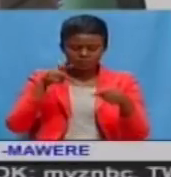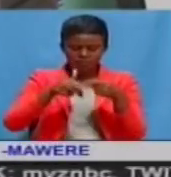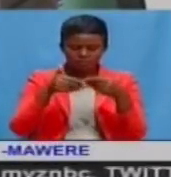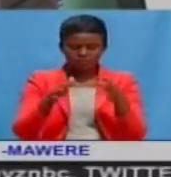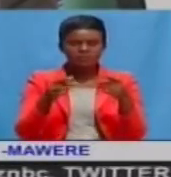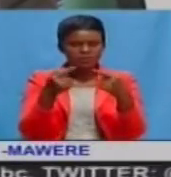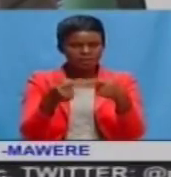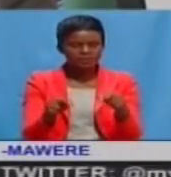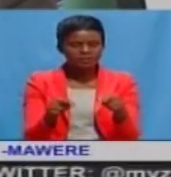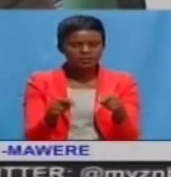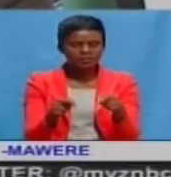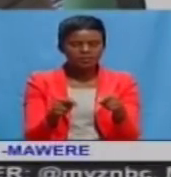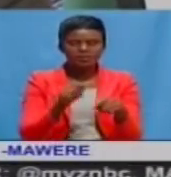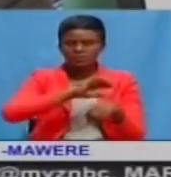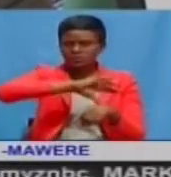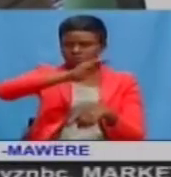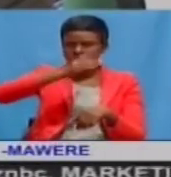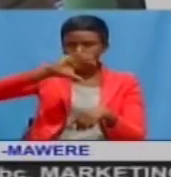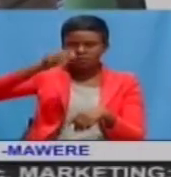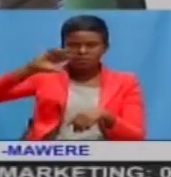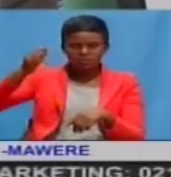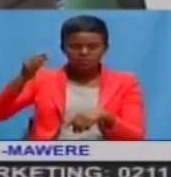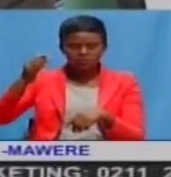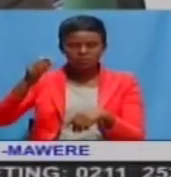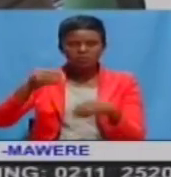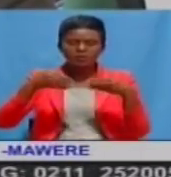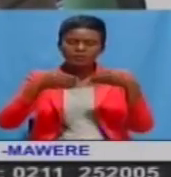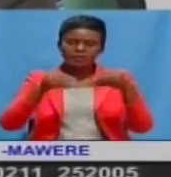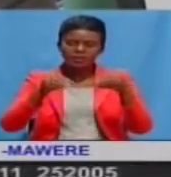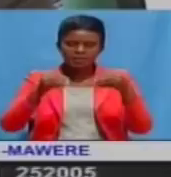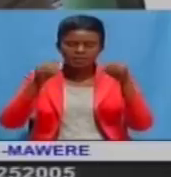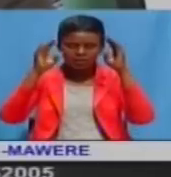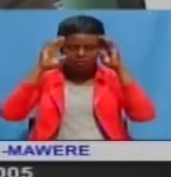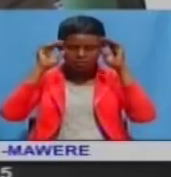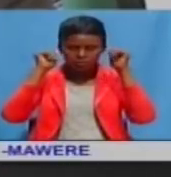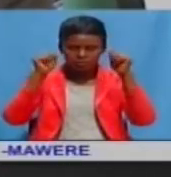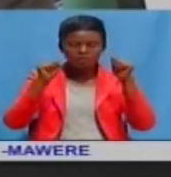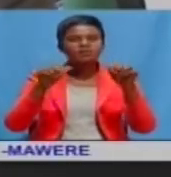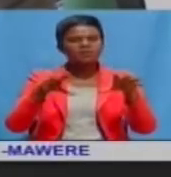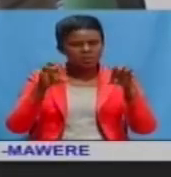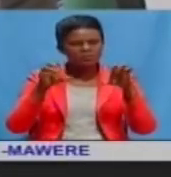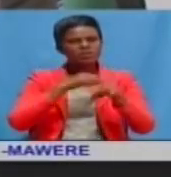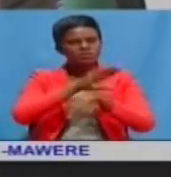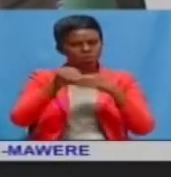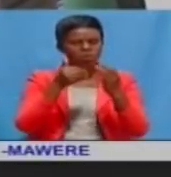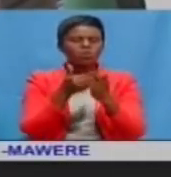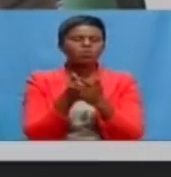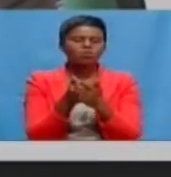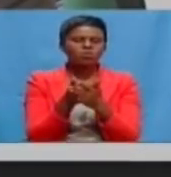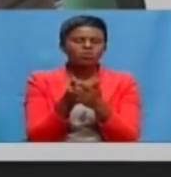at Soweto Market, Soweto Annex, will have the president and his cabinet, entire cabinet,